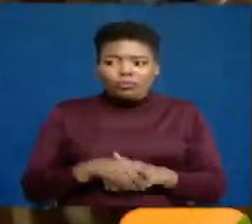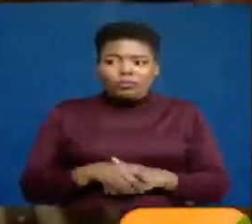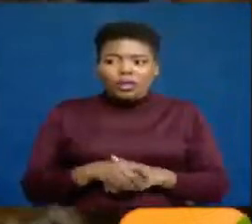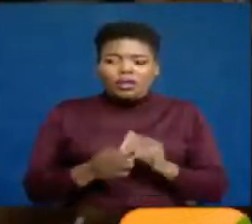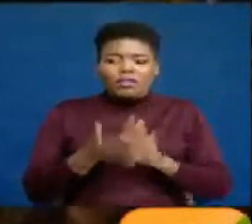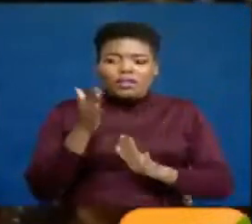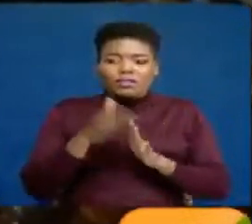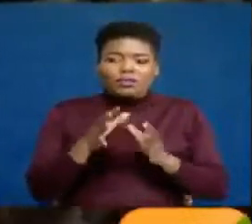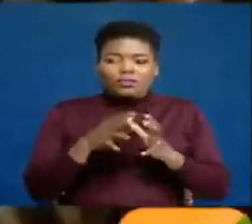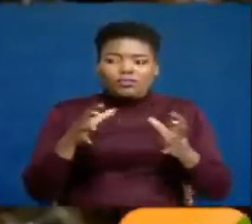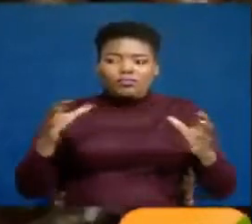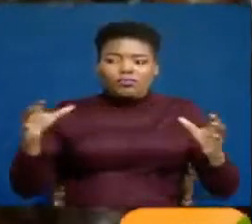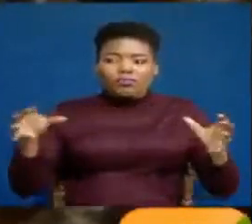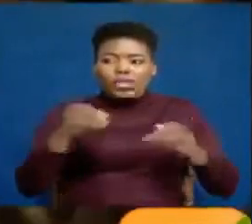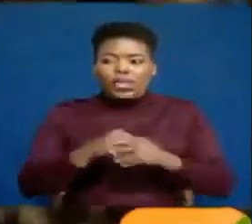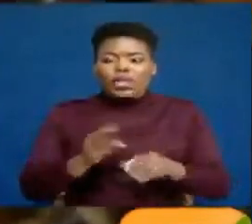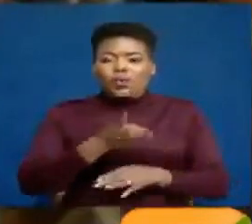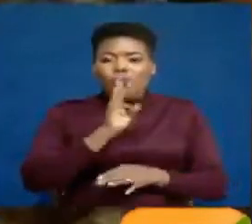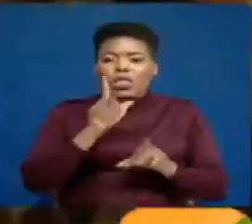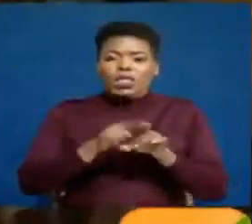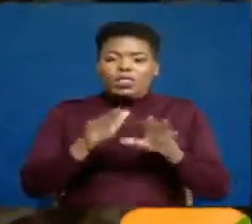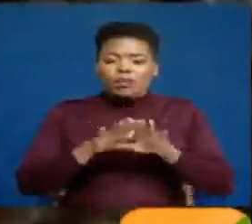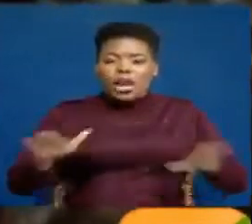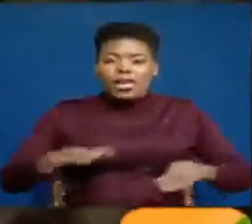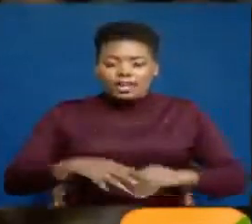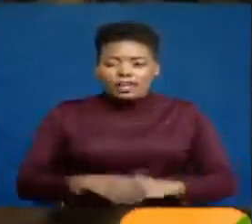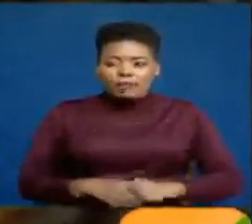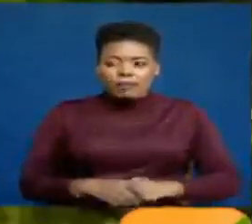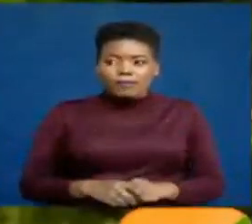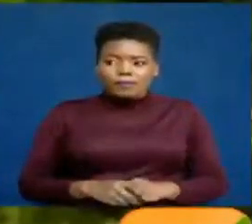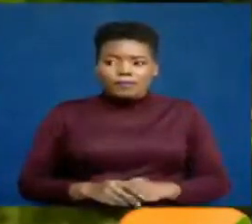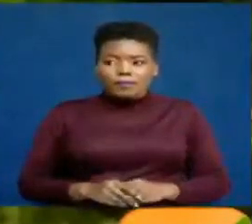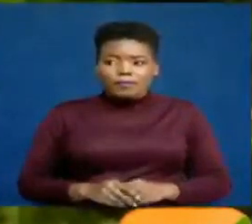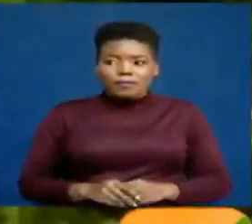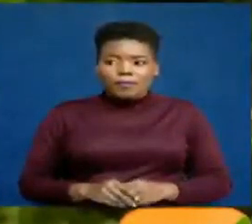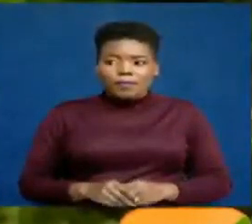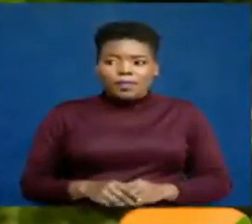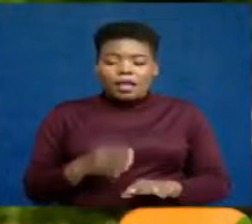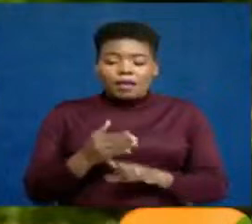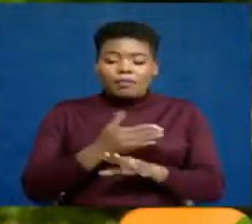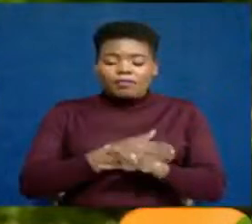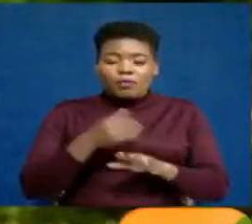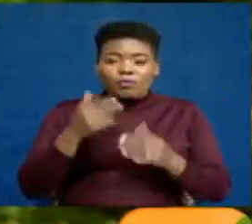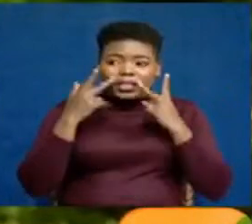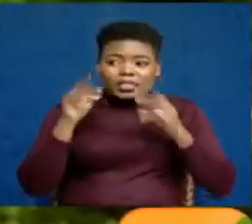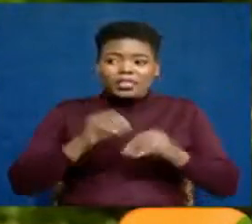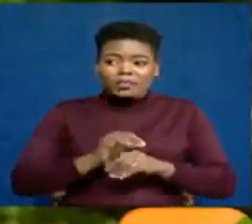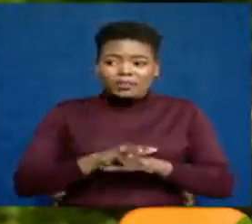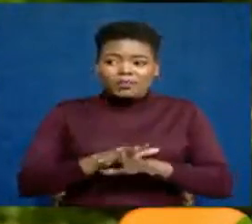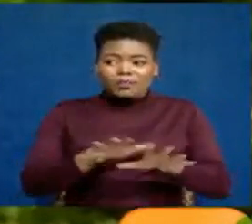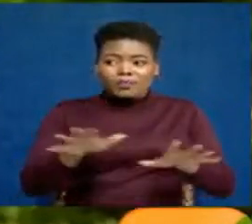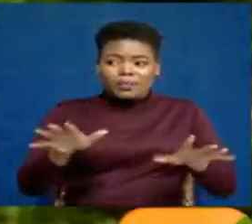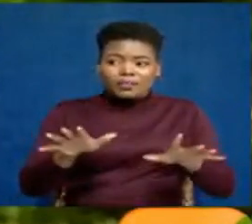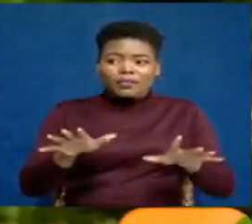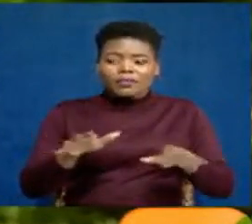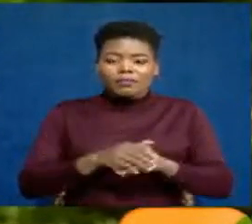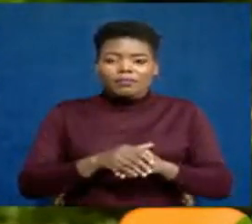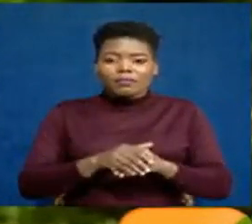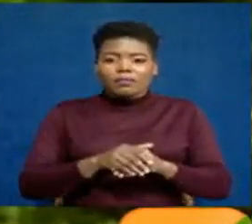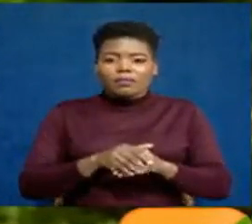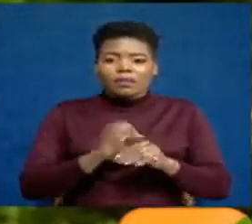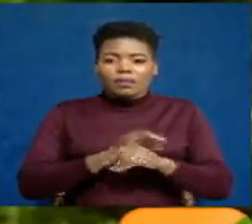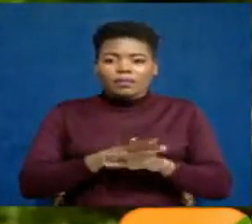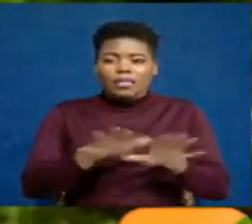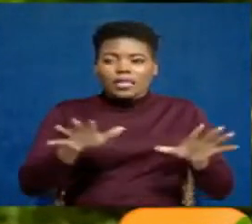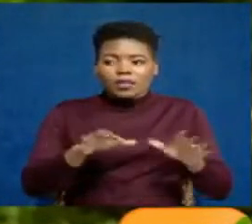accumulating both on land and in water bodies. We found out there was elevation of some microbial consortia in the gut